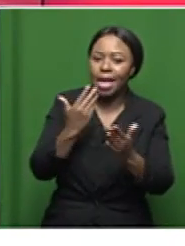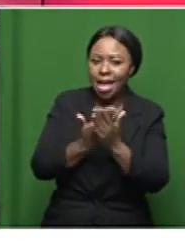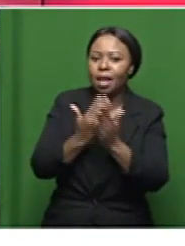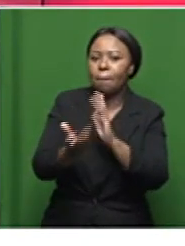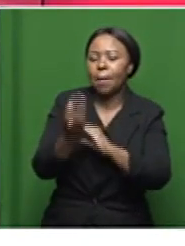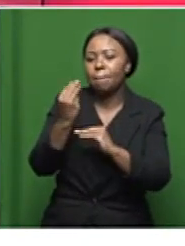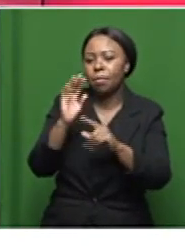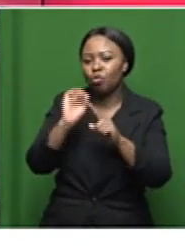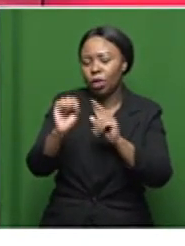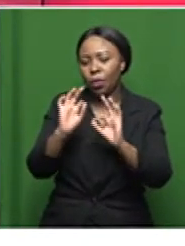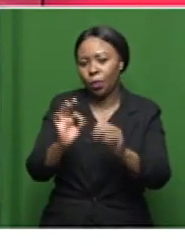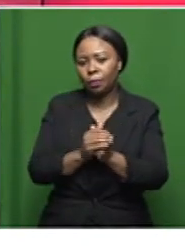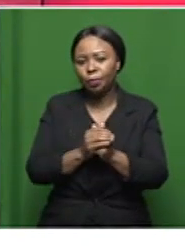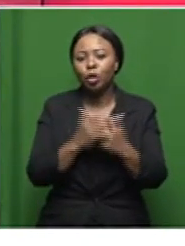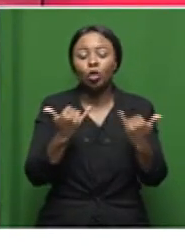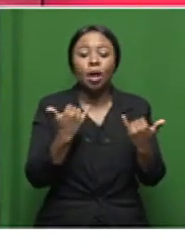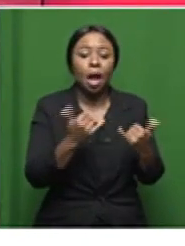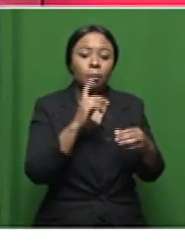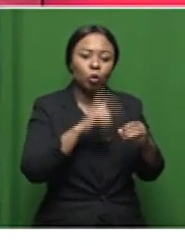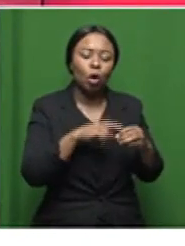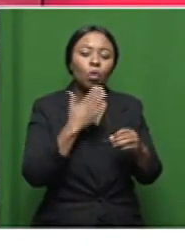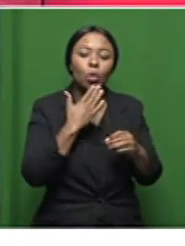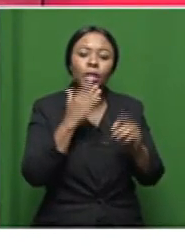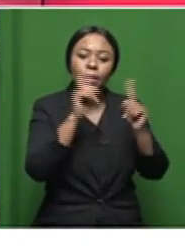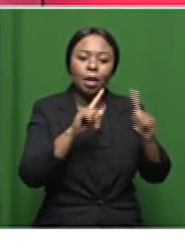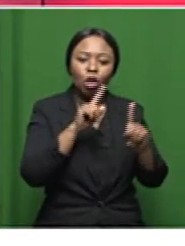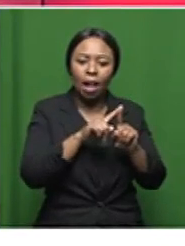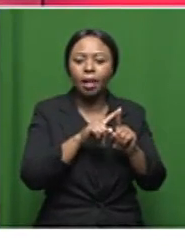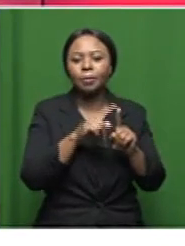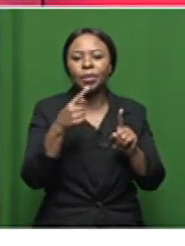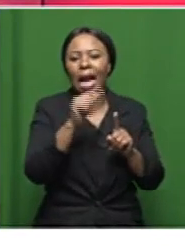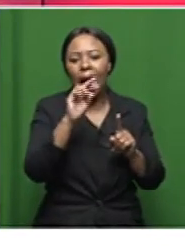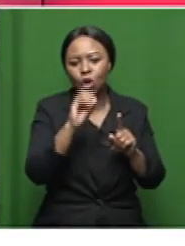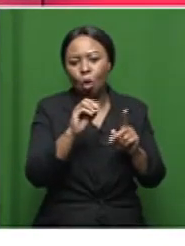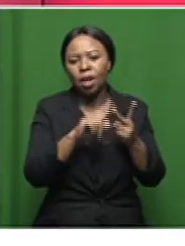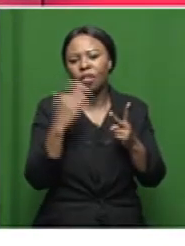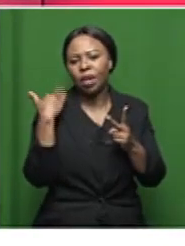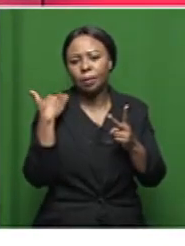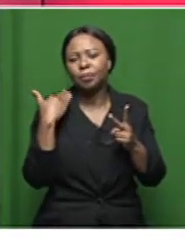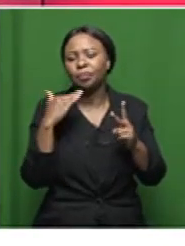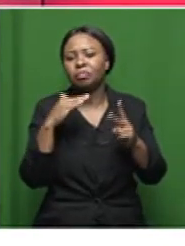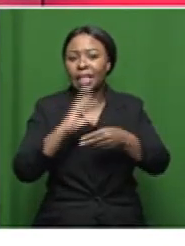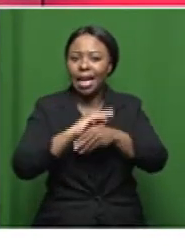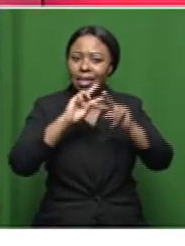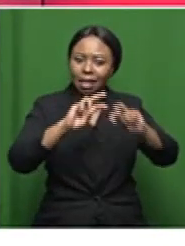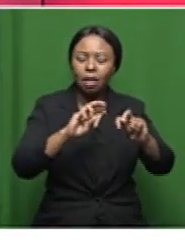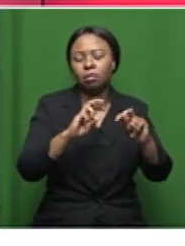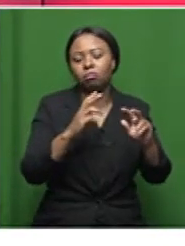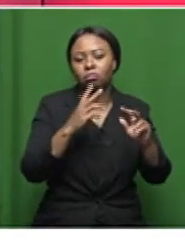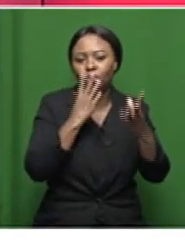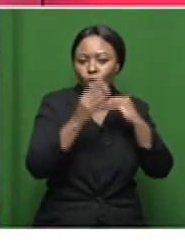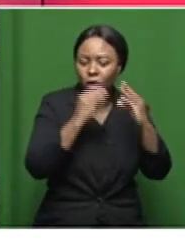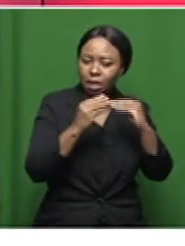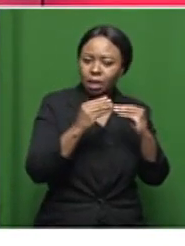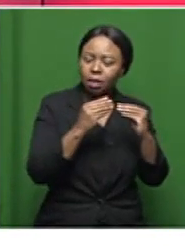We talk about this cancer. We're joined by specialist obstetrician and gynecologist, also fellow gynecological oncology joint lecturer, Department of